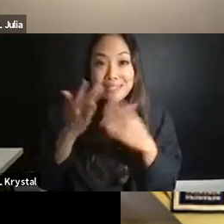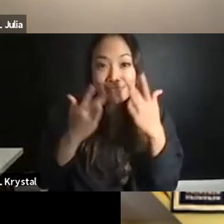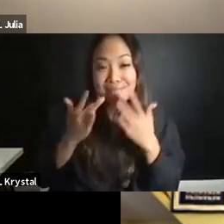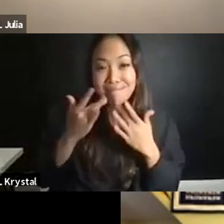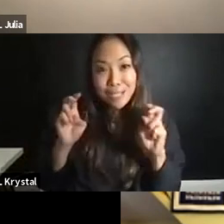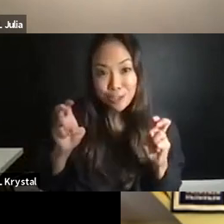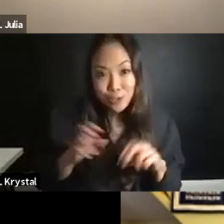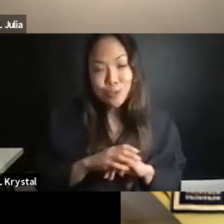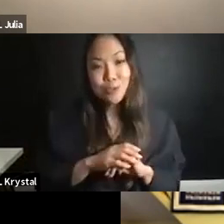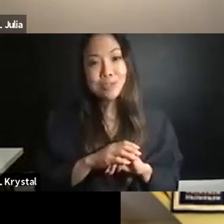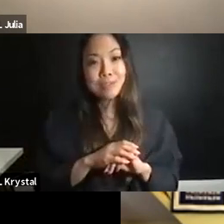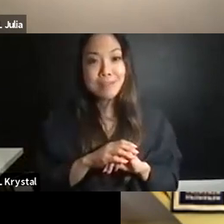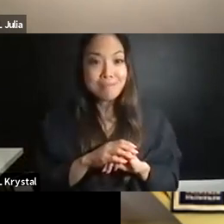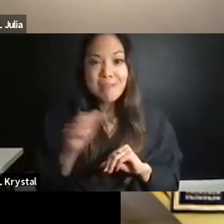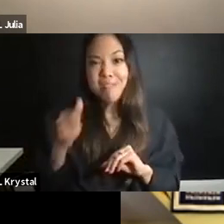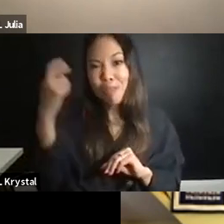and such